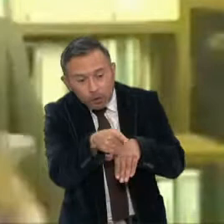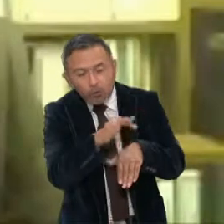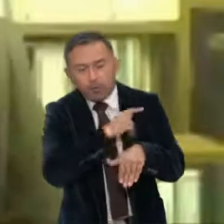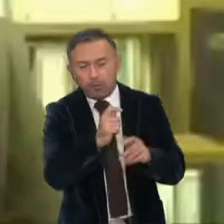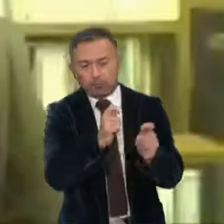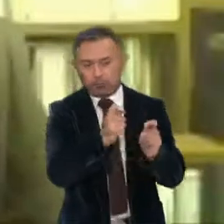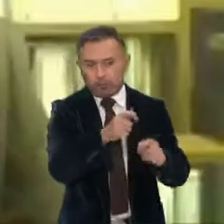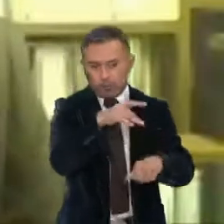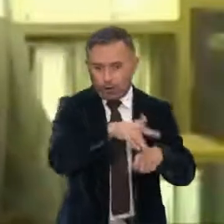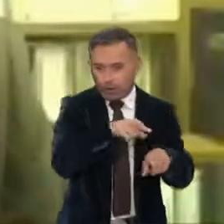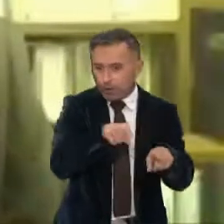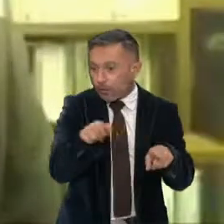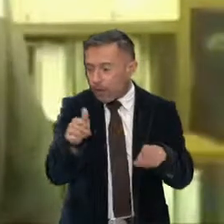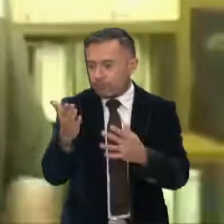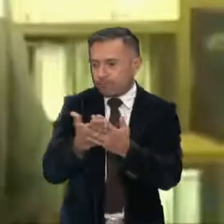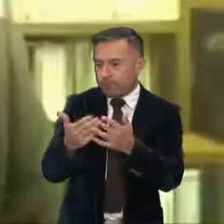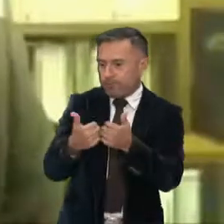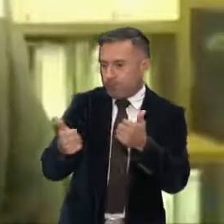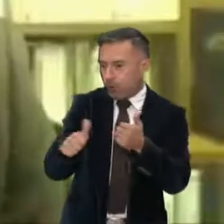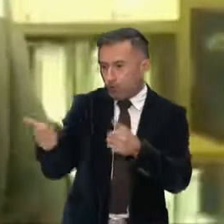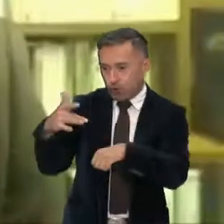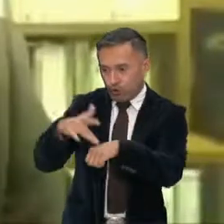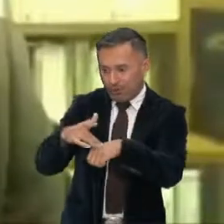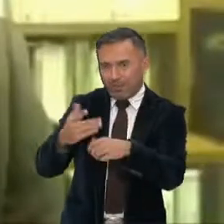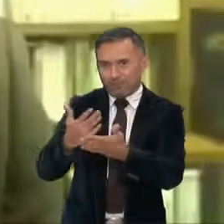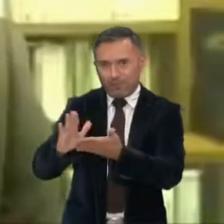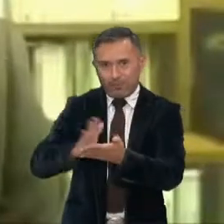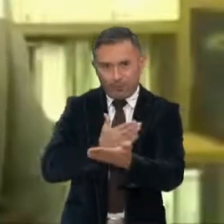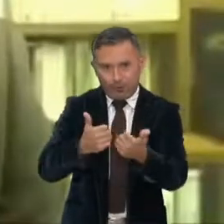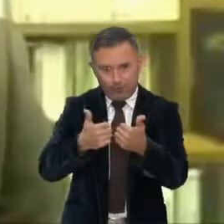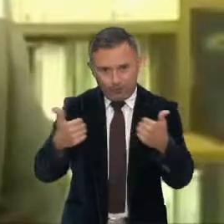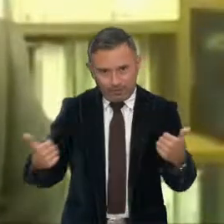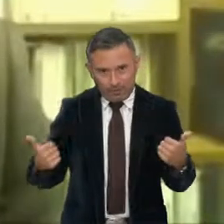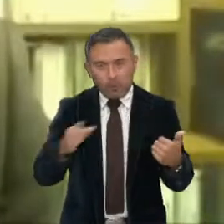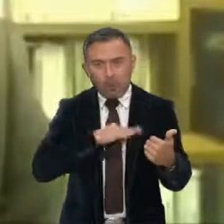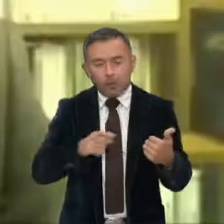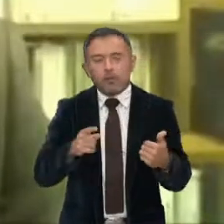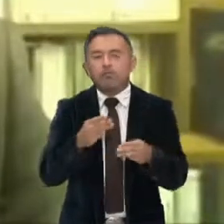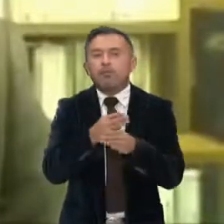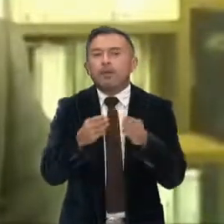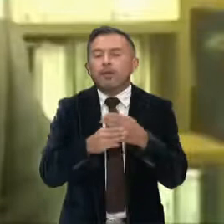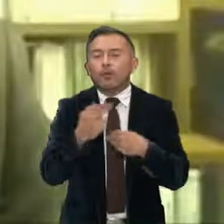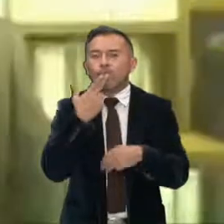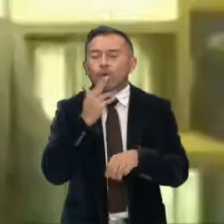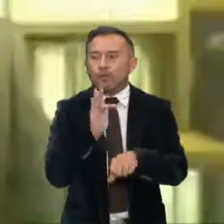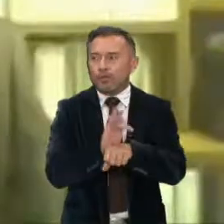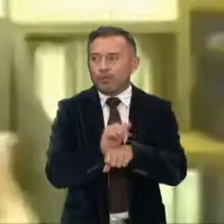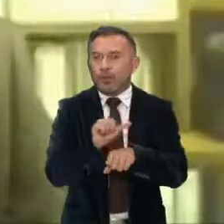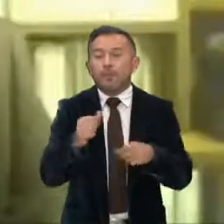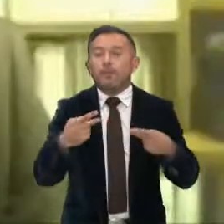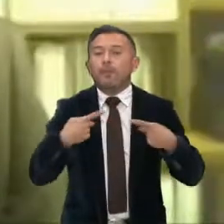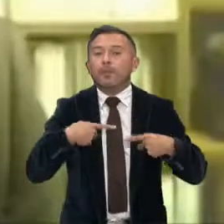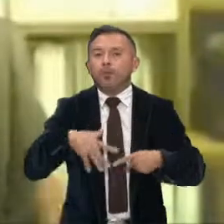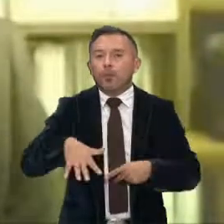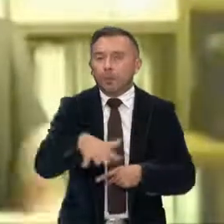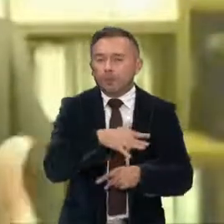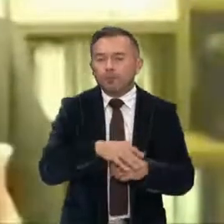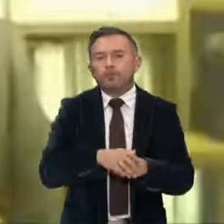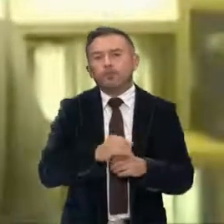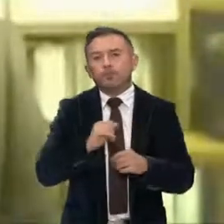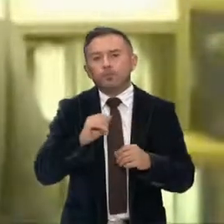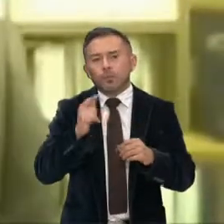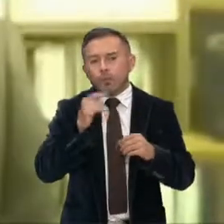last number of their identification voting card. So these were the measures that